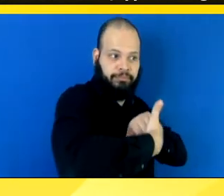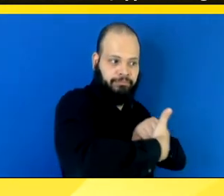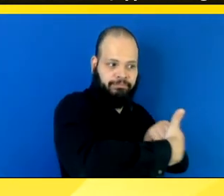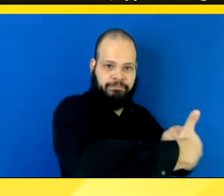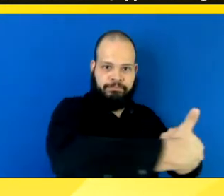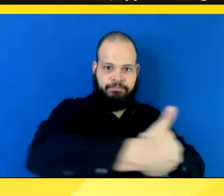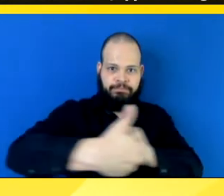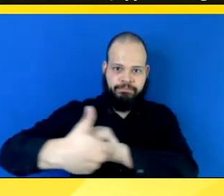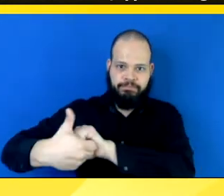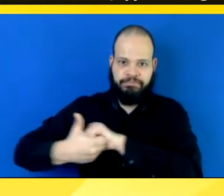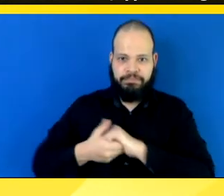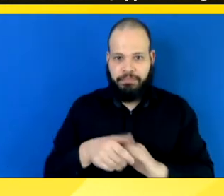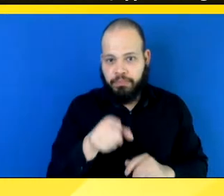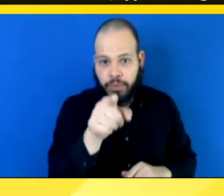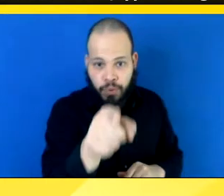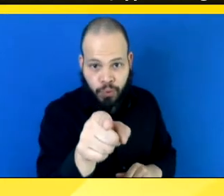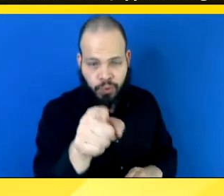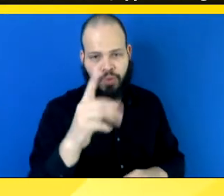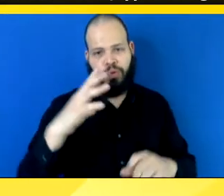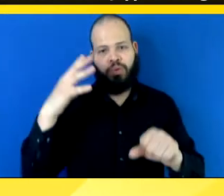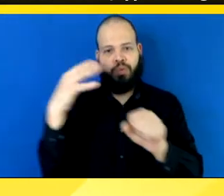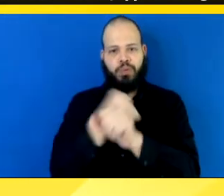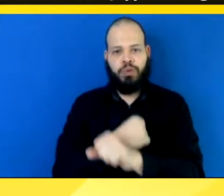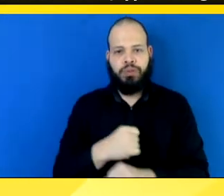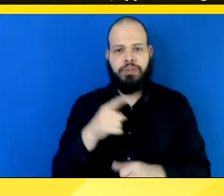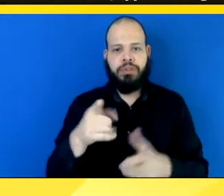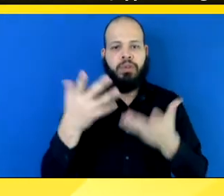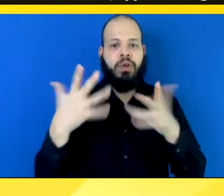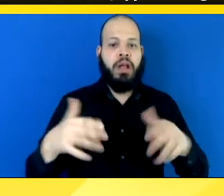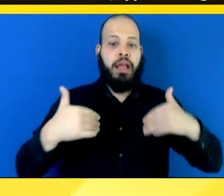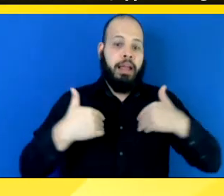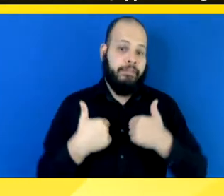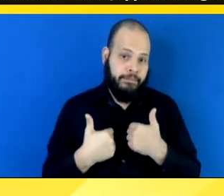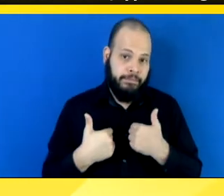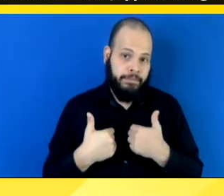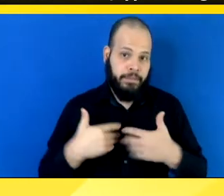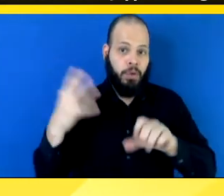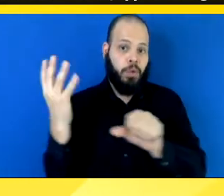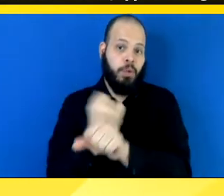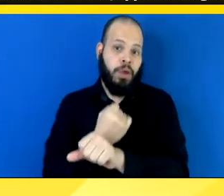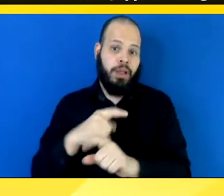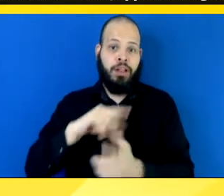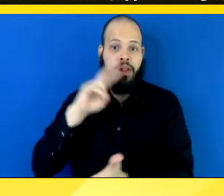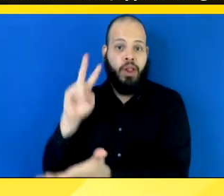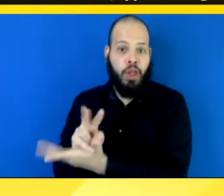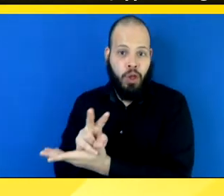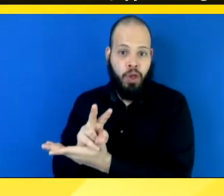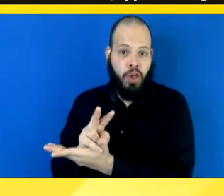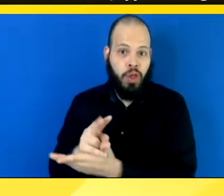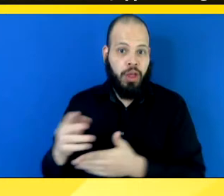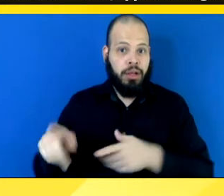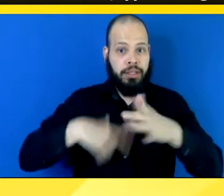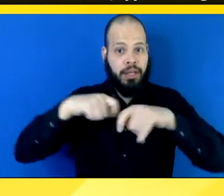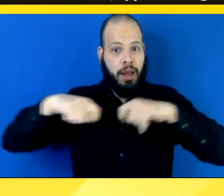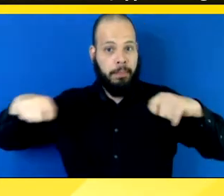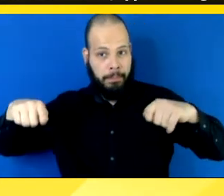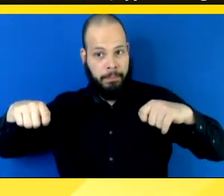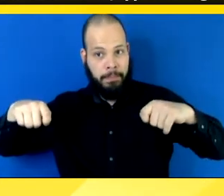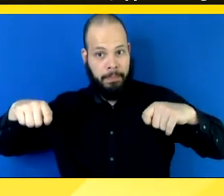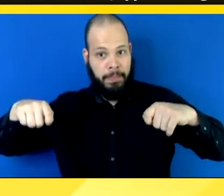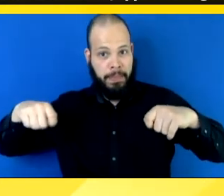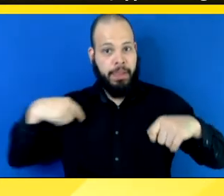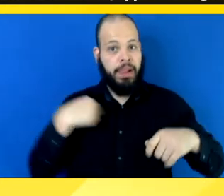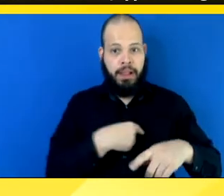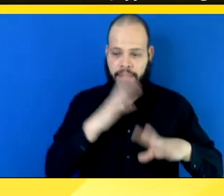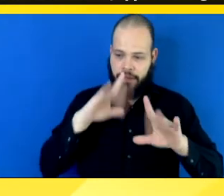you already have. And win, lose, or draw on the deadline, we will be with you in this fight and any fight that comes after this one.